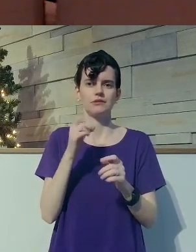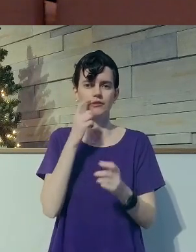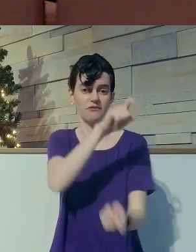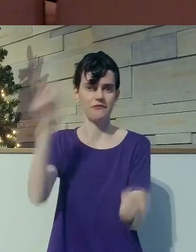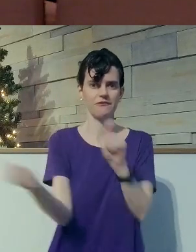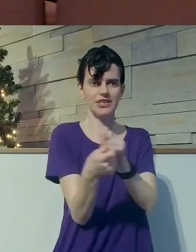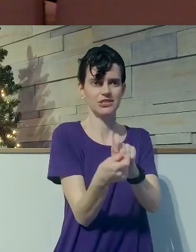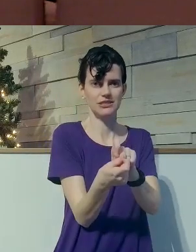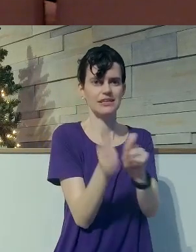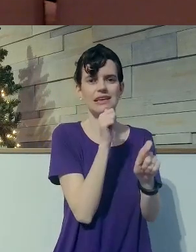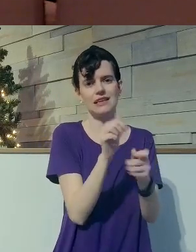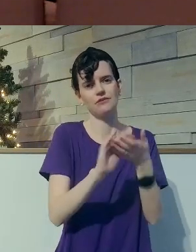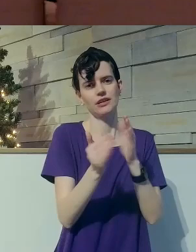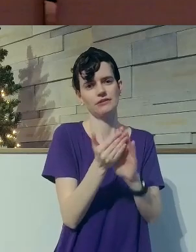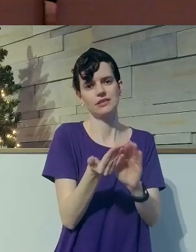not forgiveness.